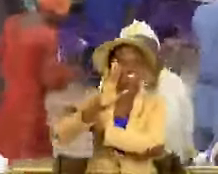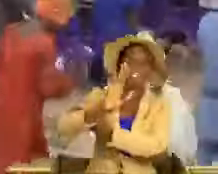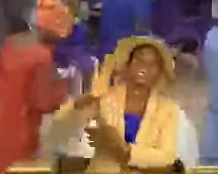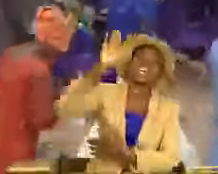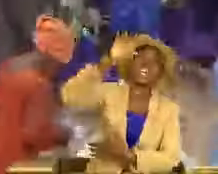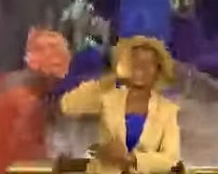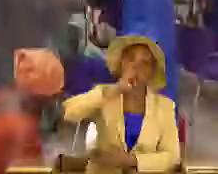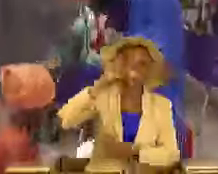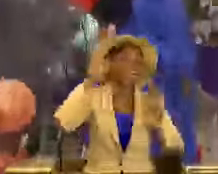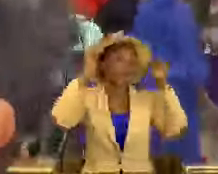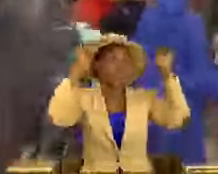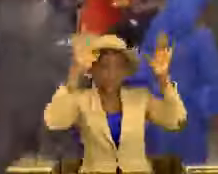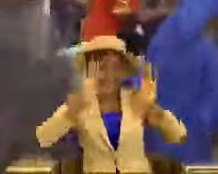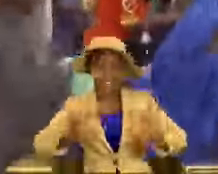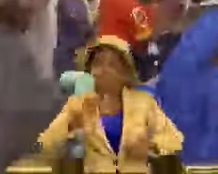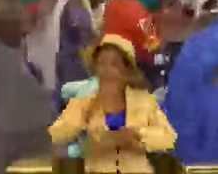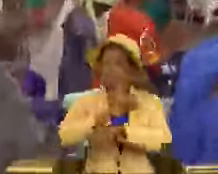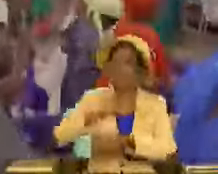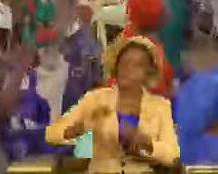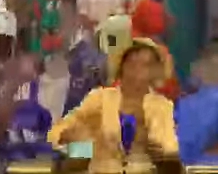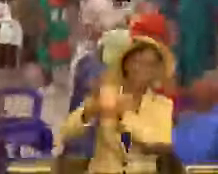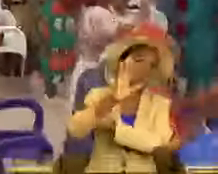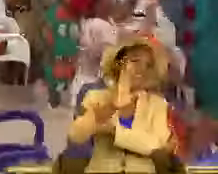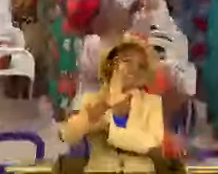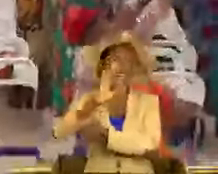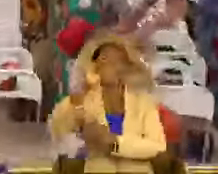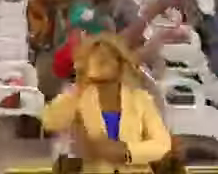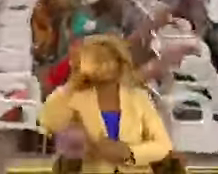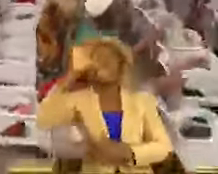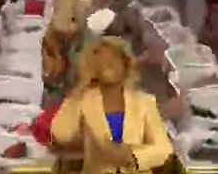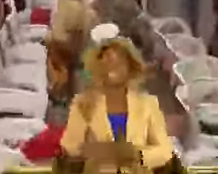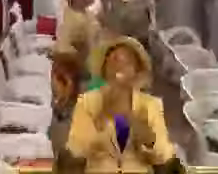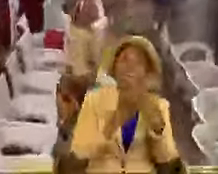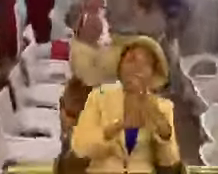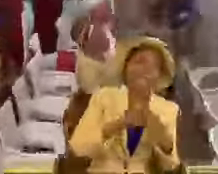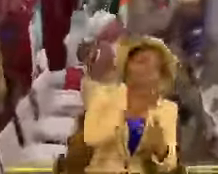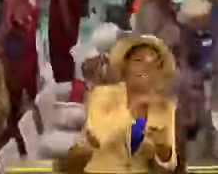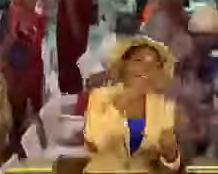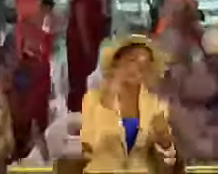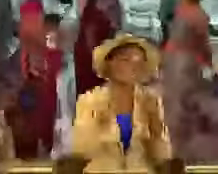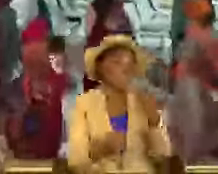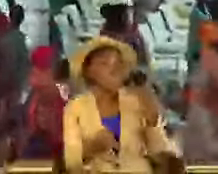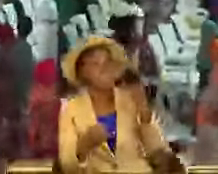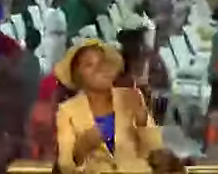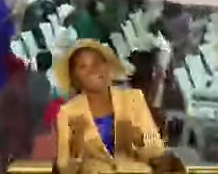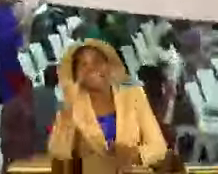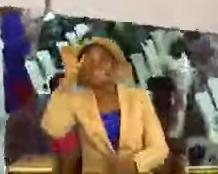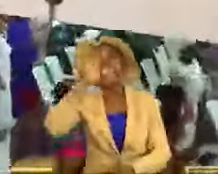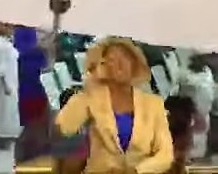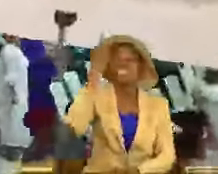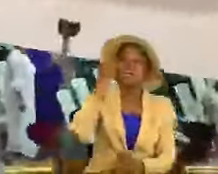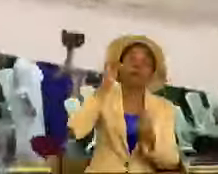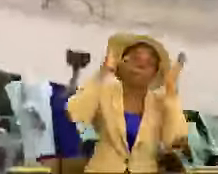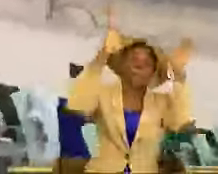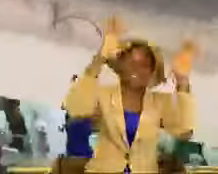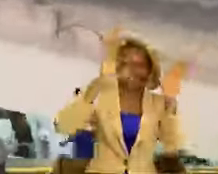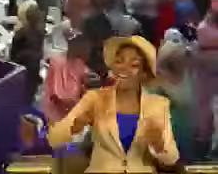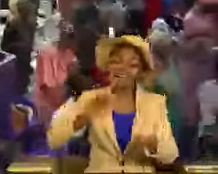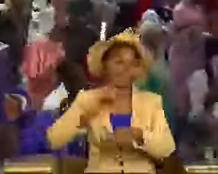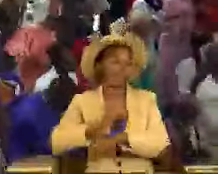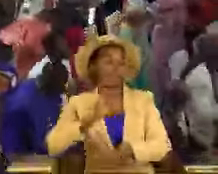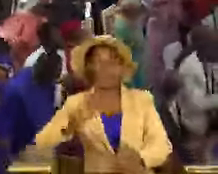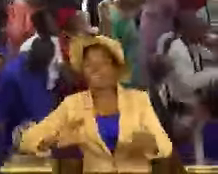a miracle working God is a Alpha and Omega is a miracle